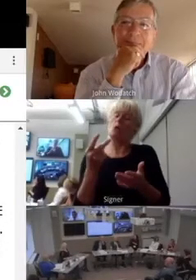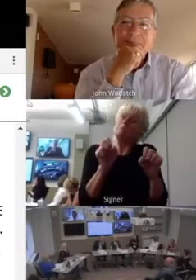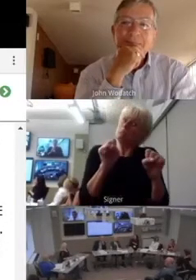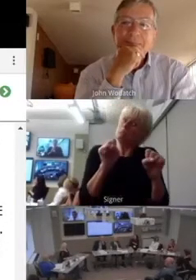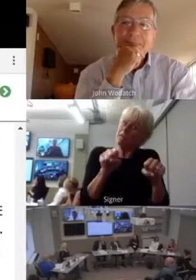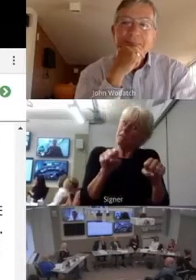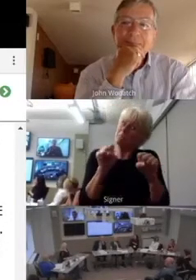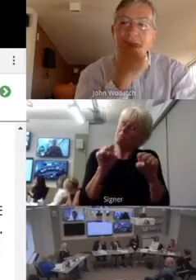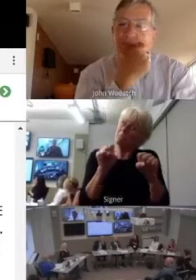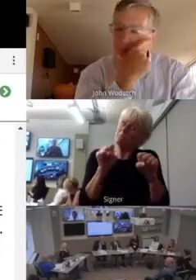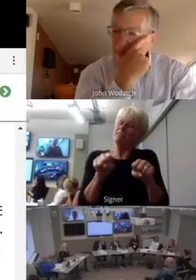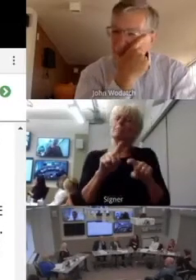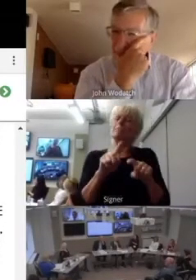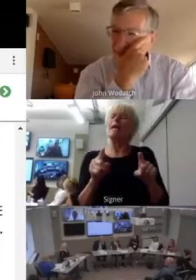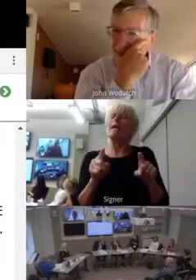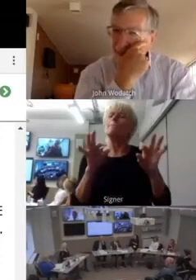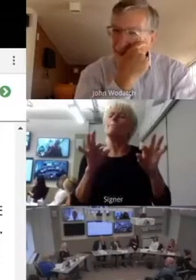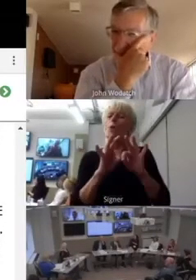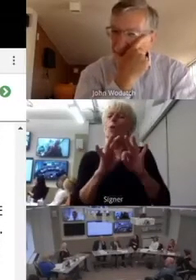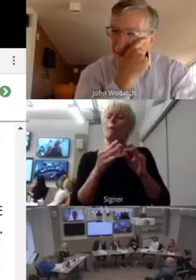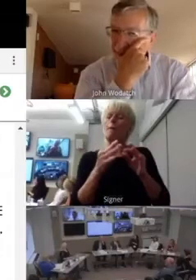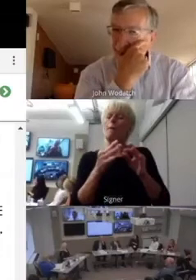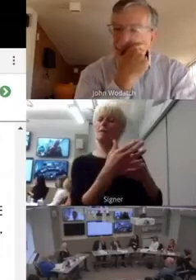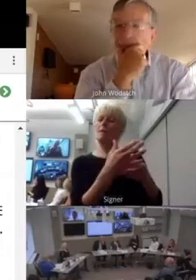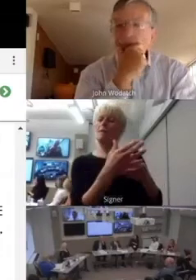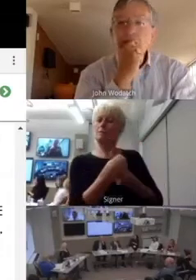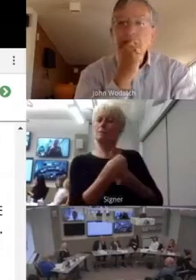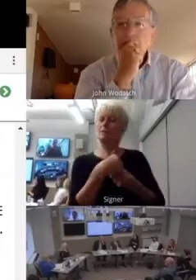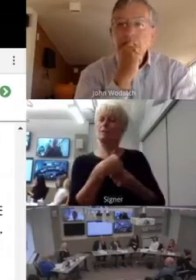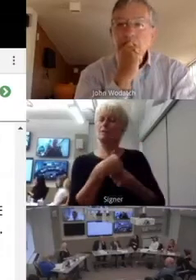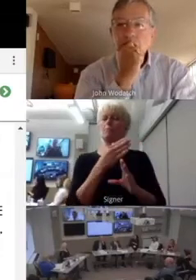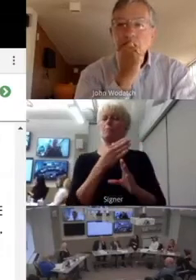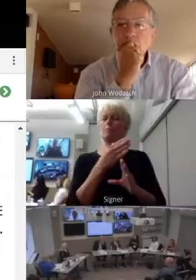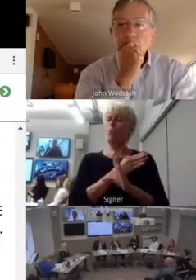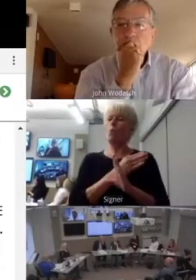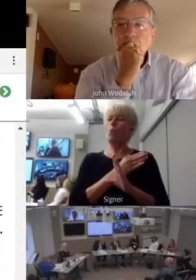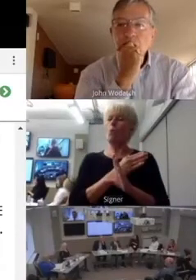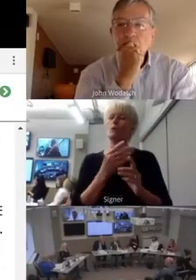before proposed rule without adding a lot of time.